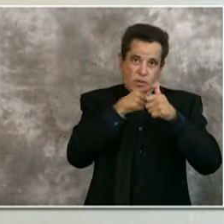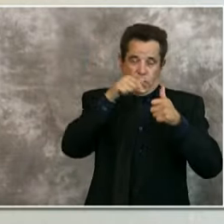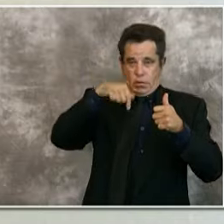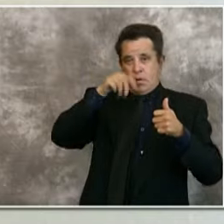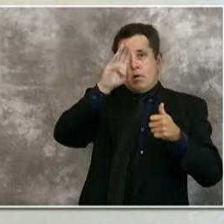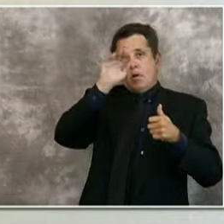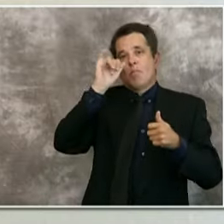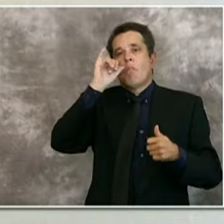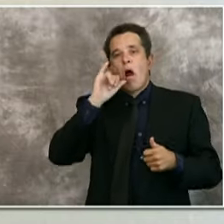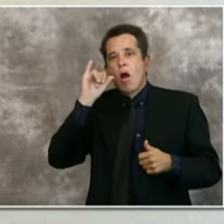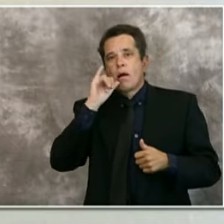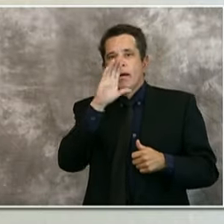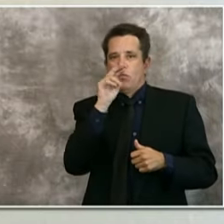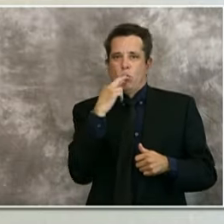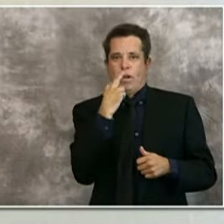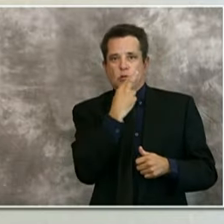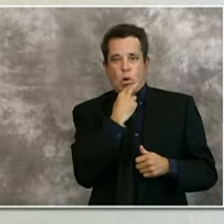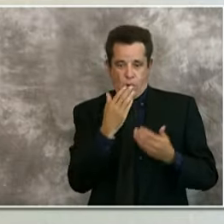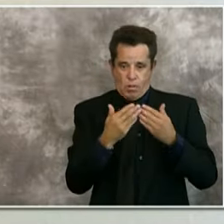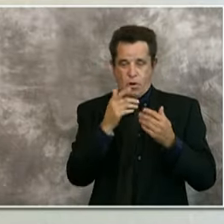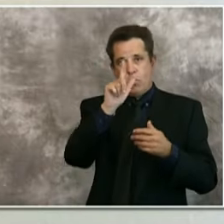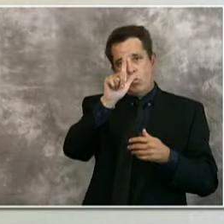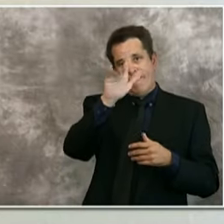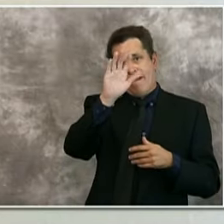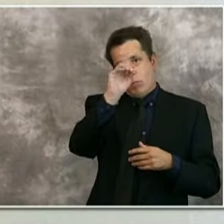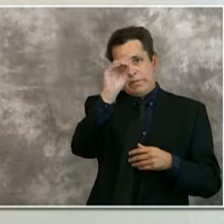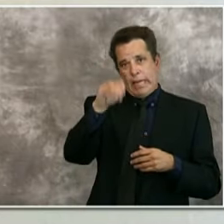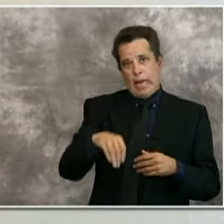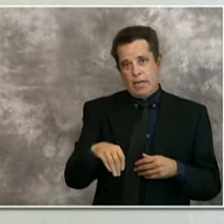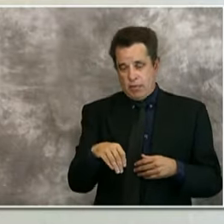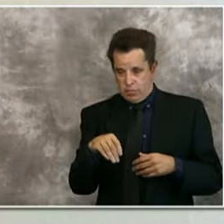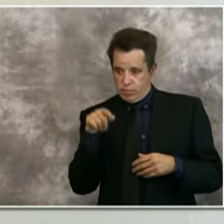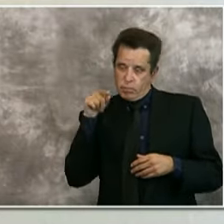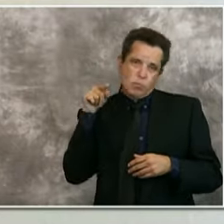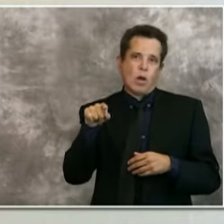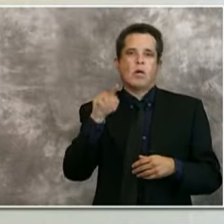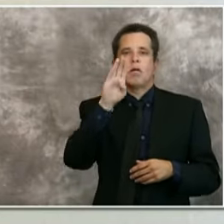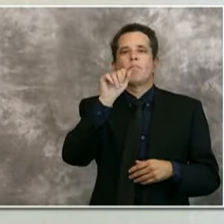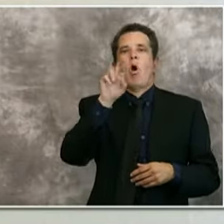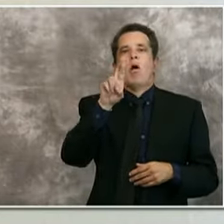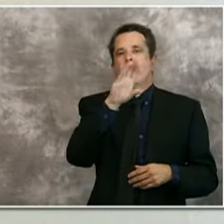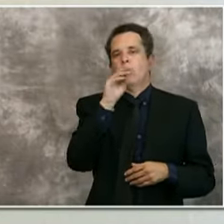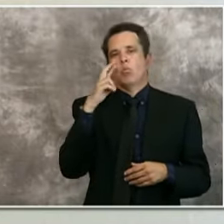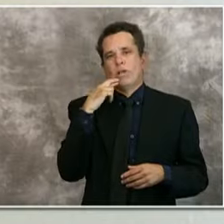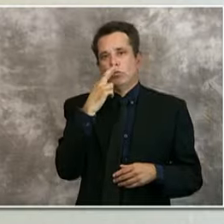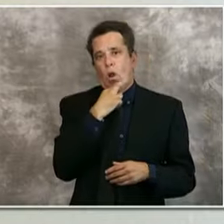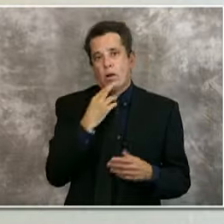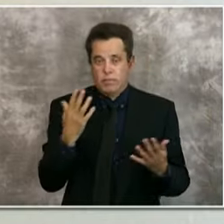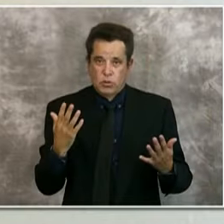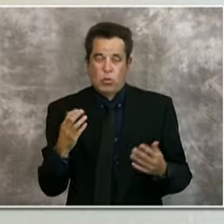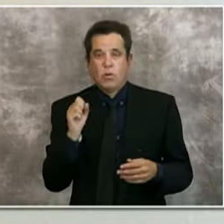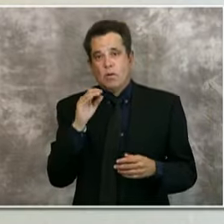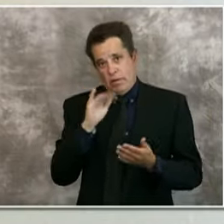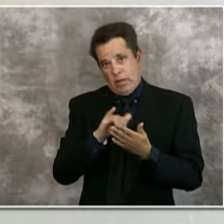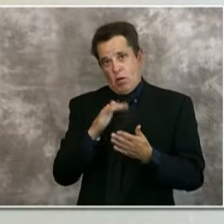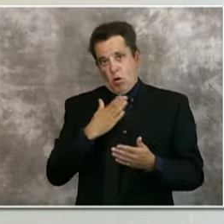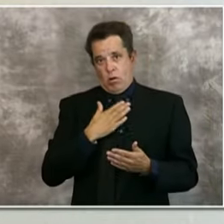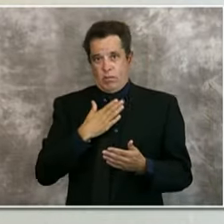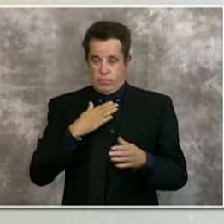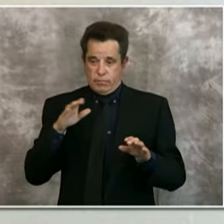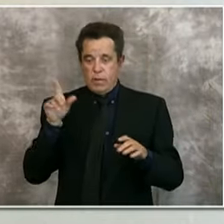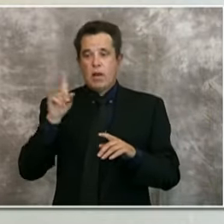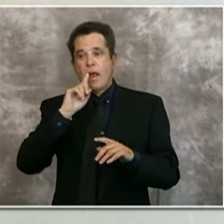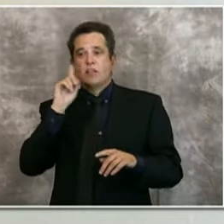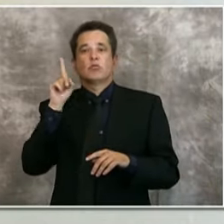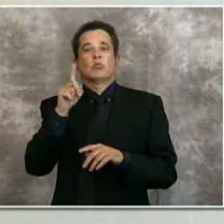and restaurants. More than a quarter of all active outbreaks are coming from these settings. And our actions yesterday and the actions that